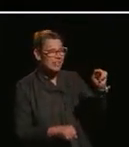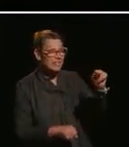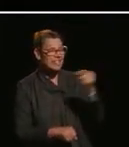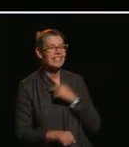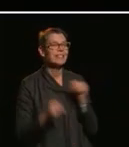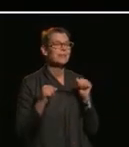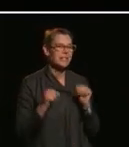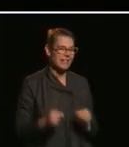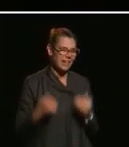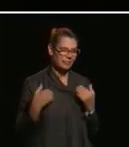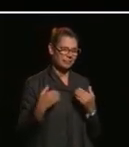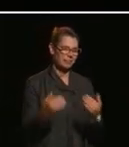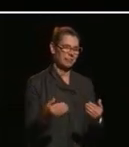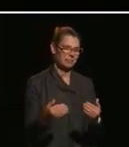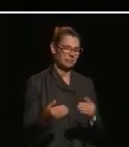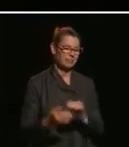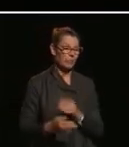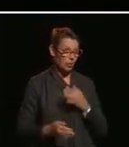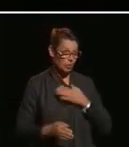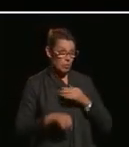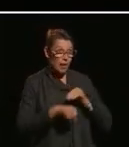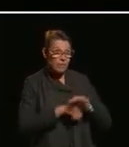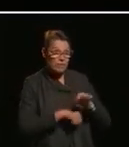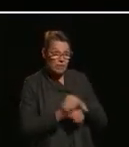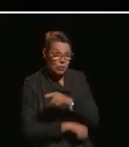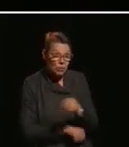First of all, trust your talent.